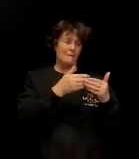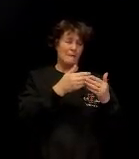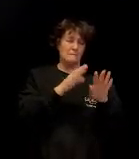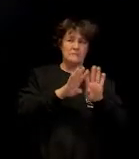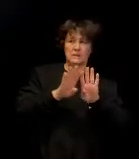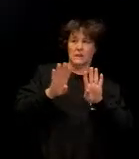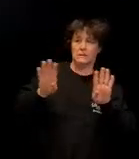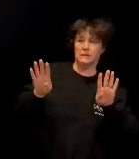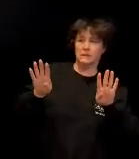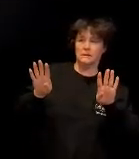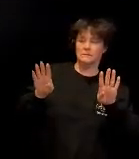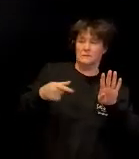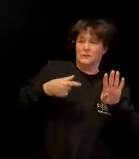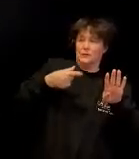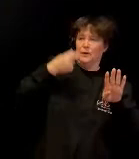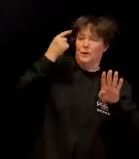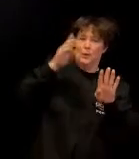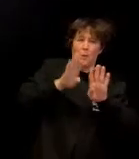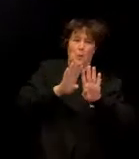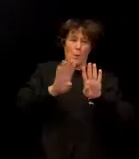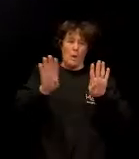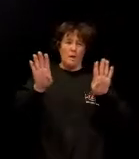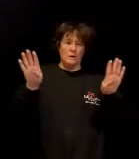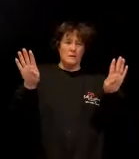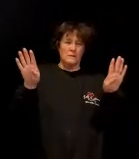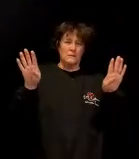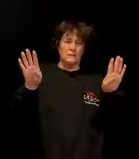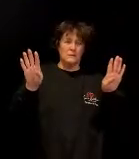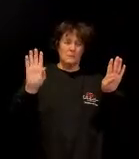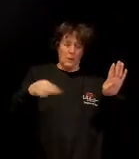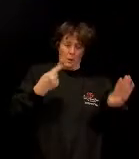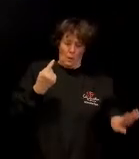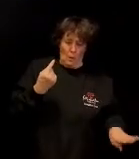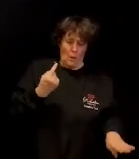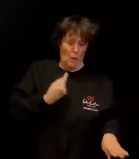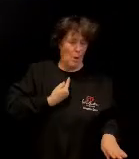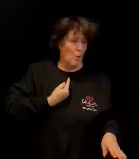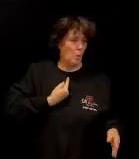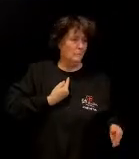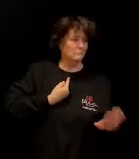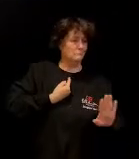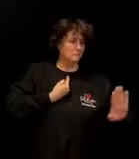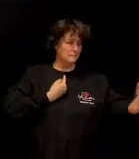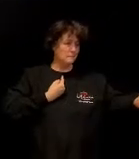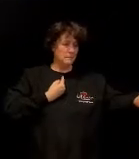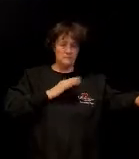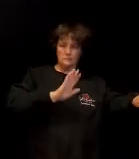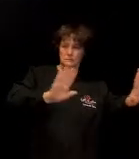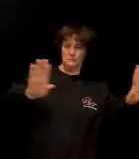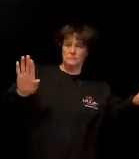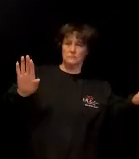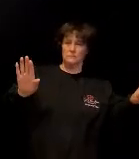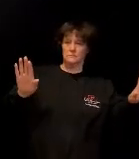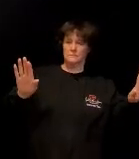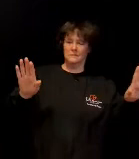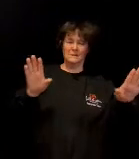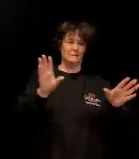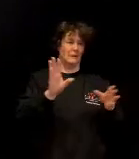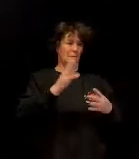fences, thicker walls. We kind of isolate ourselves. And I believe that, I mean, sometimes social